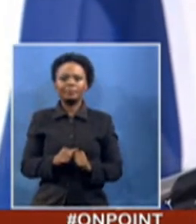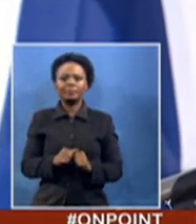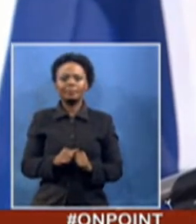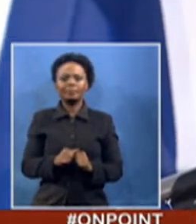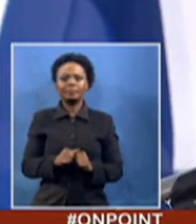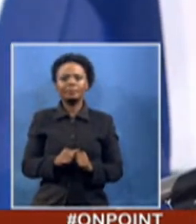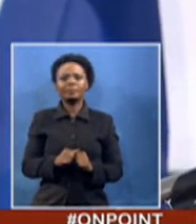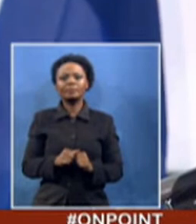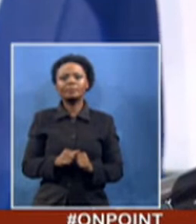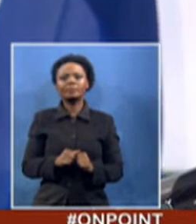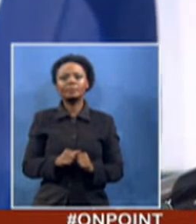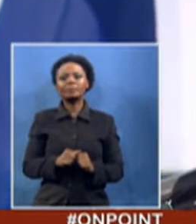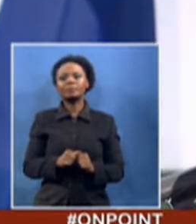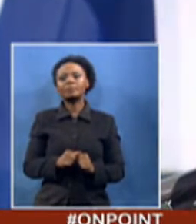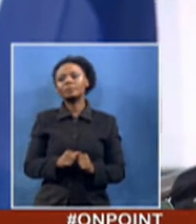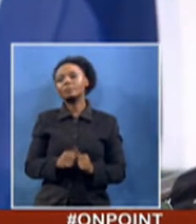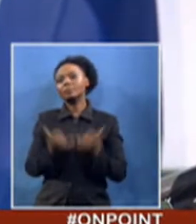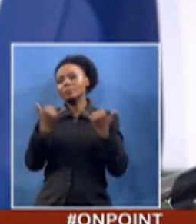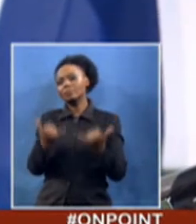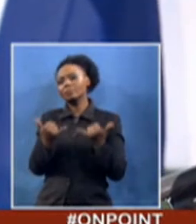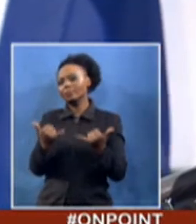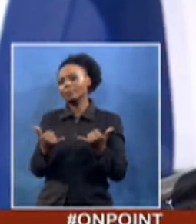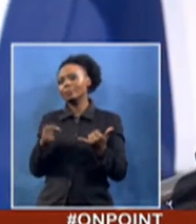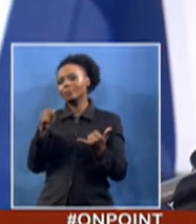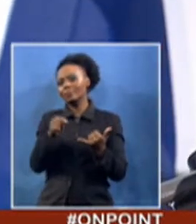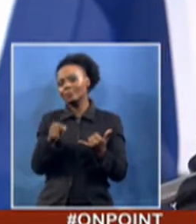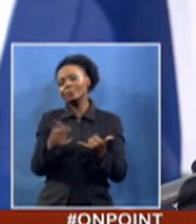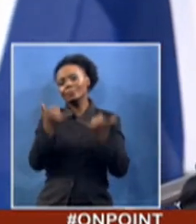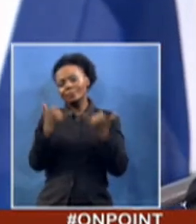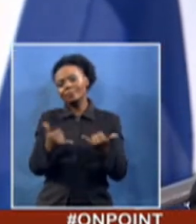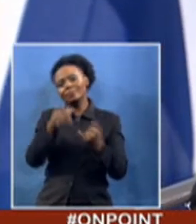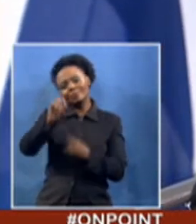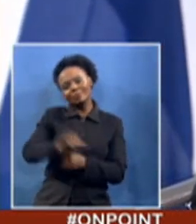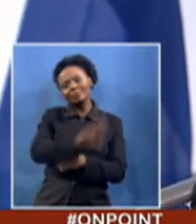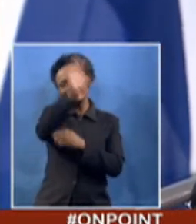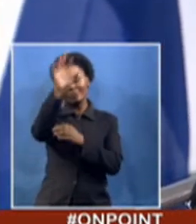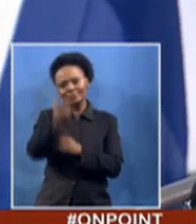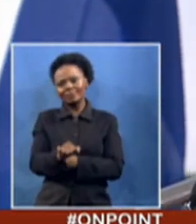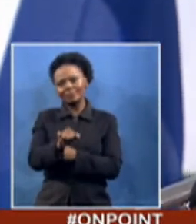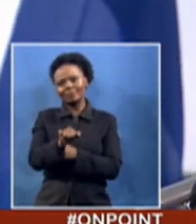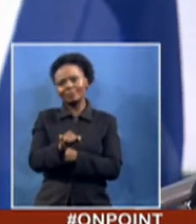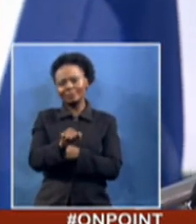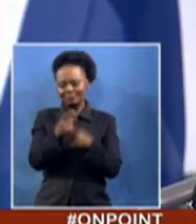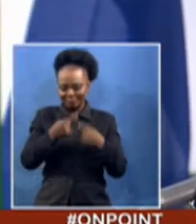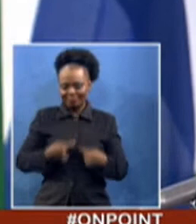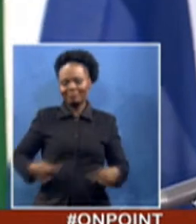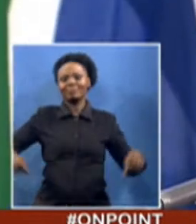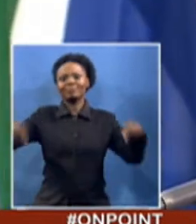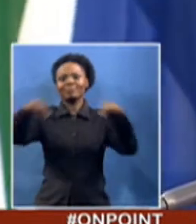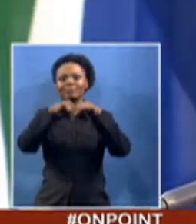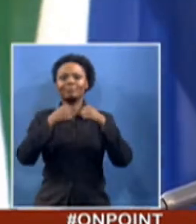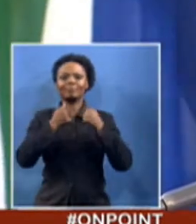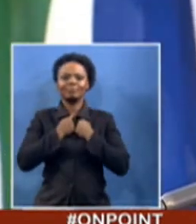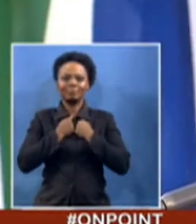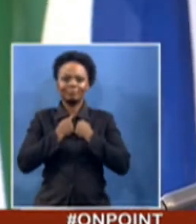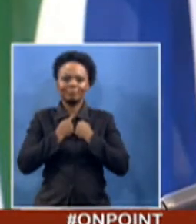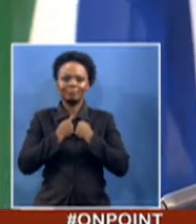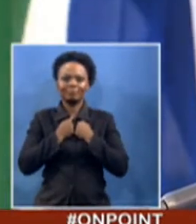still striving to be a South Africa that belongs to all who live in